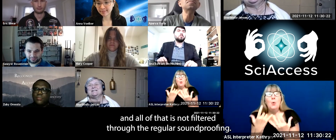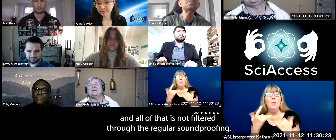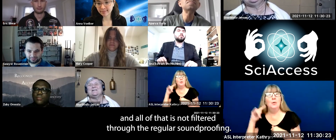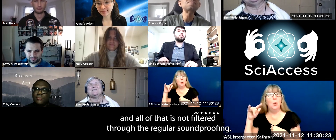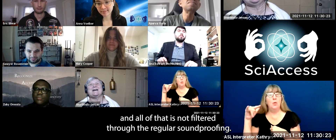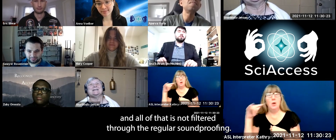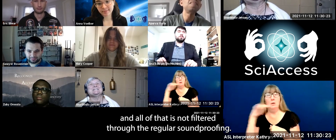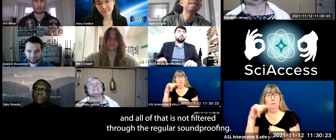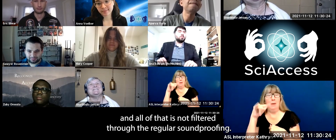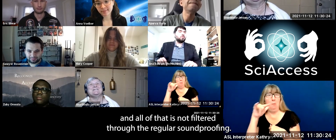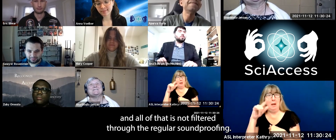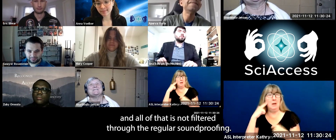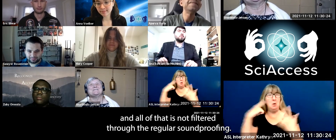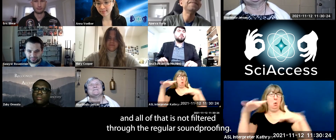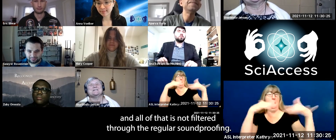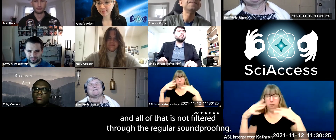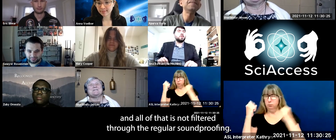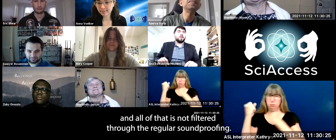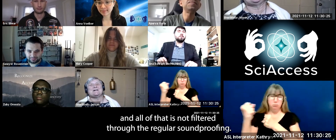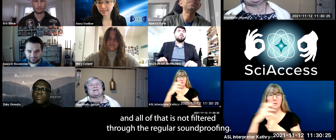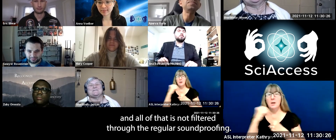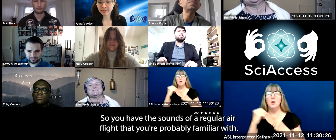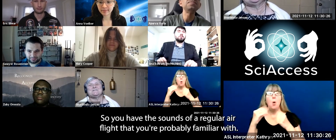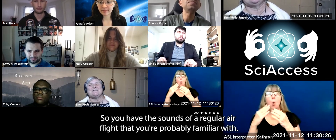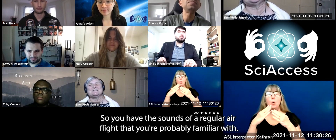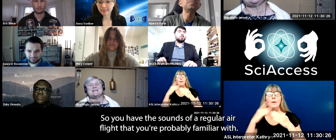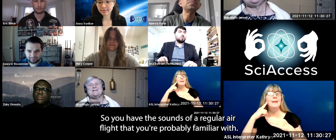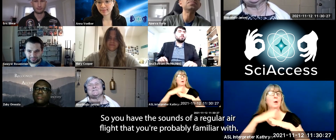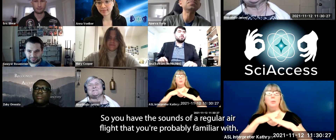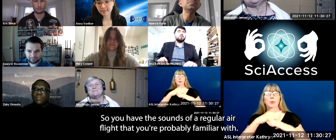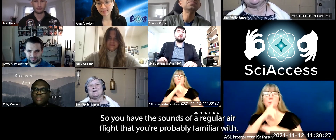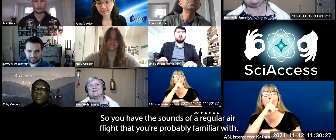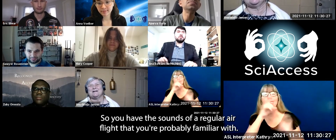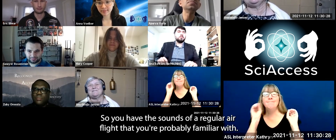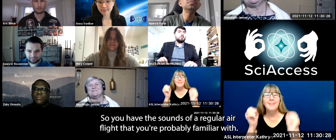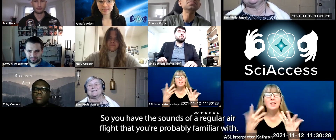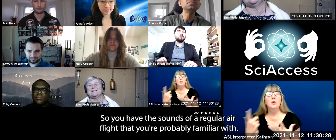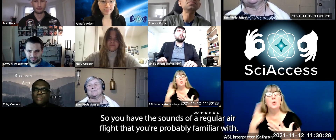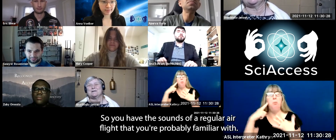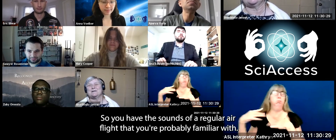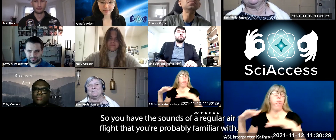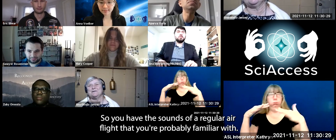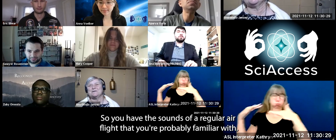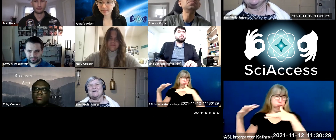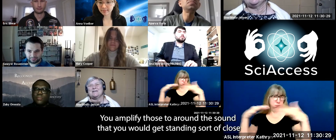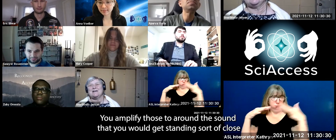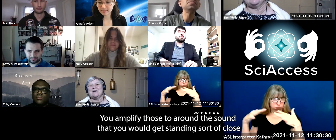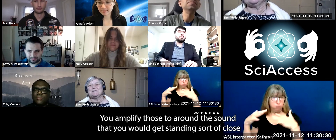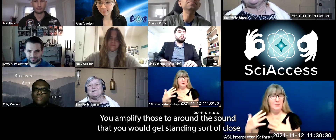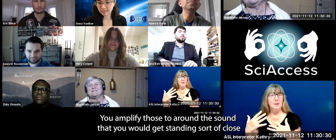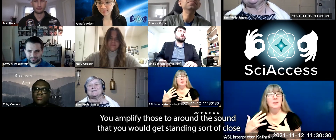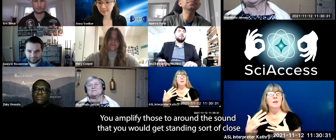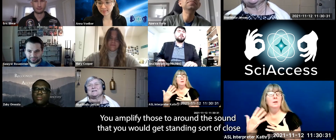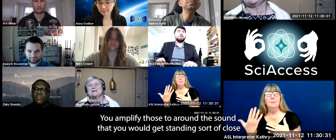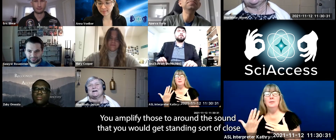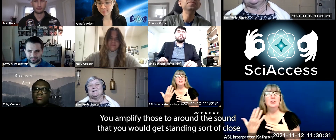and all of that is not filtered through the regular soundproofing. So you have the sounds of a regular air flight that you're probably familiar with. You